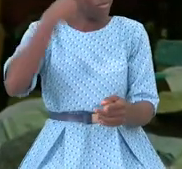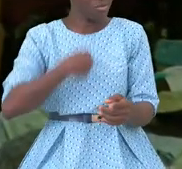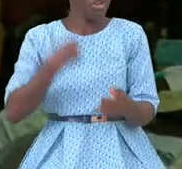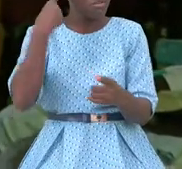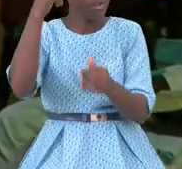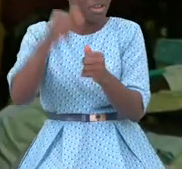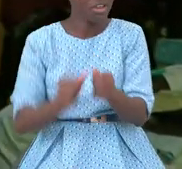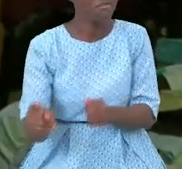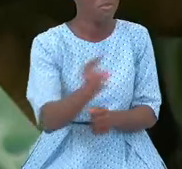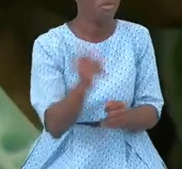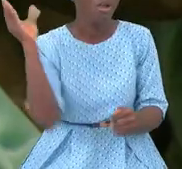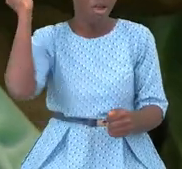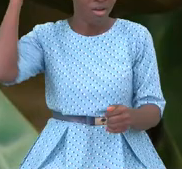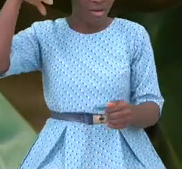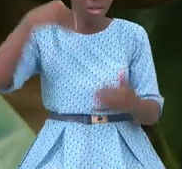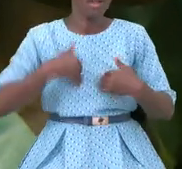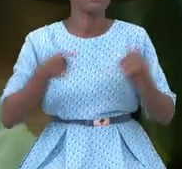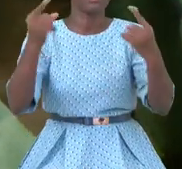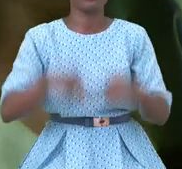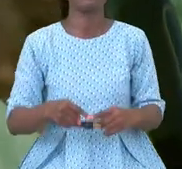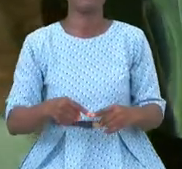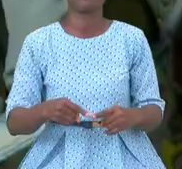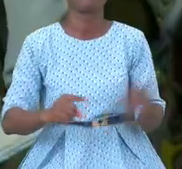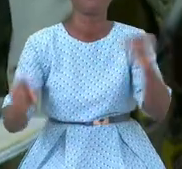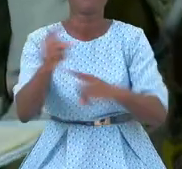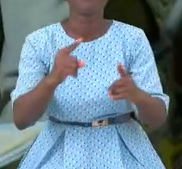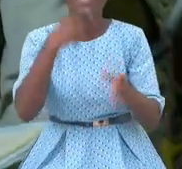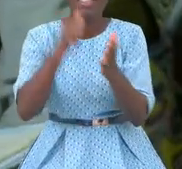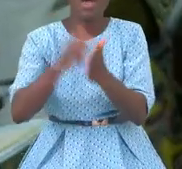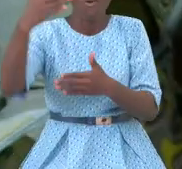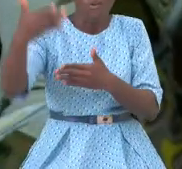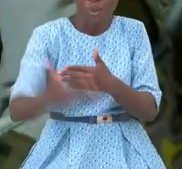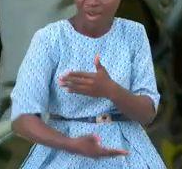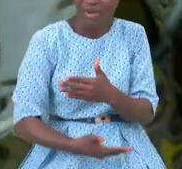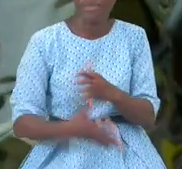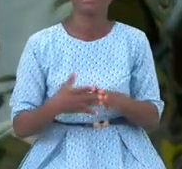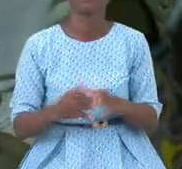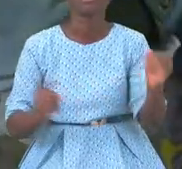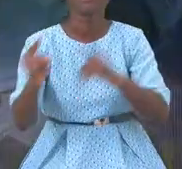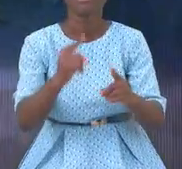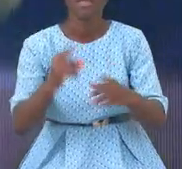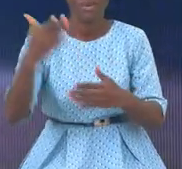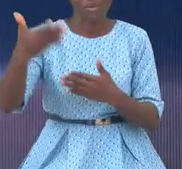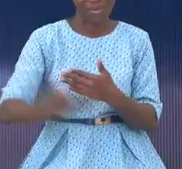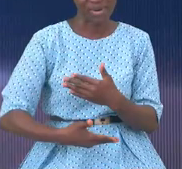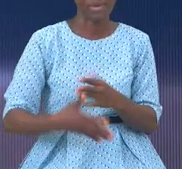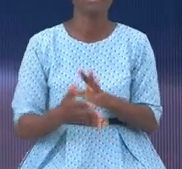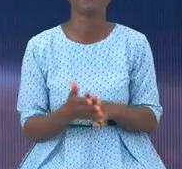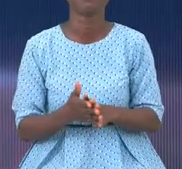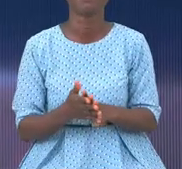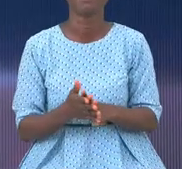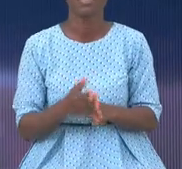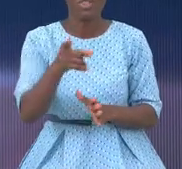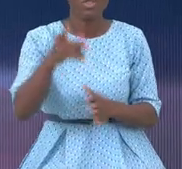welcome. Say welcome. You welcome grace in your life.